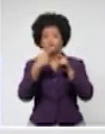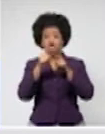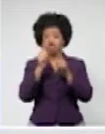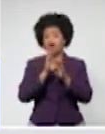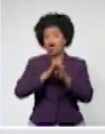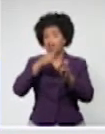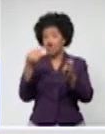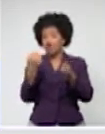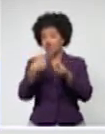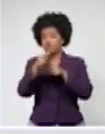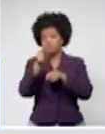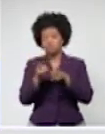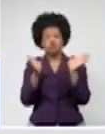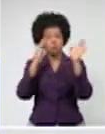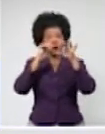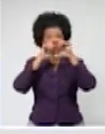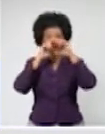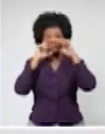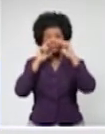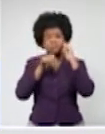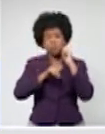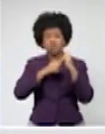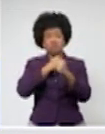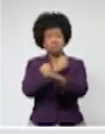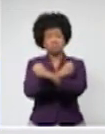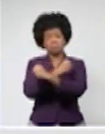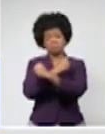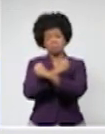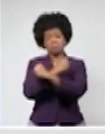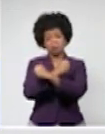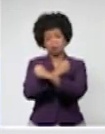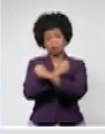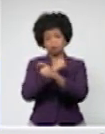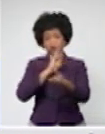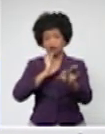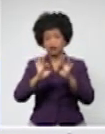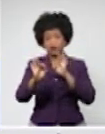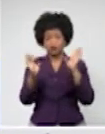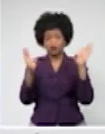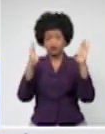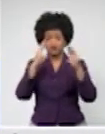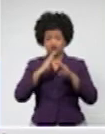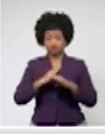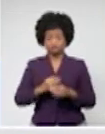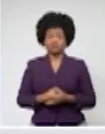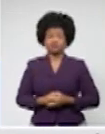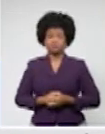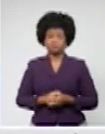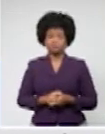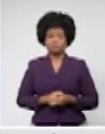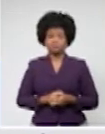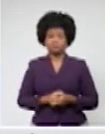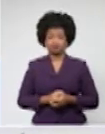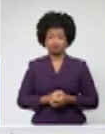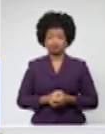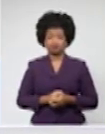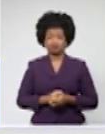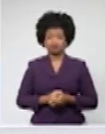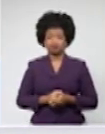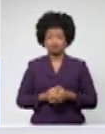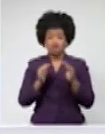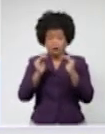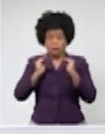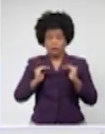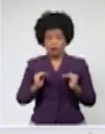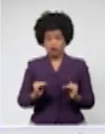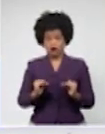I appreciate all people who have made possible this broadcast, to Lázaro Manuel, to the sign language interpreter, and most